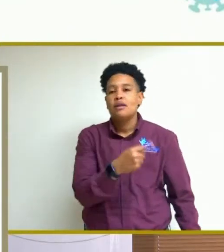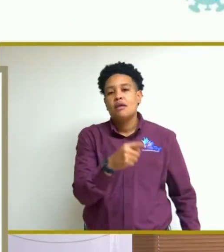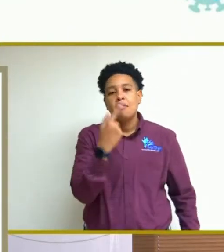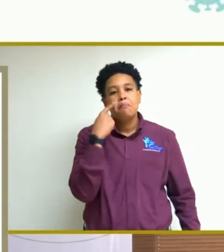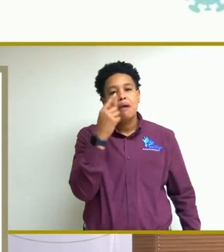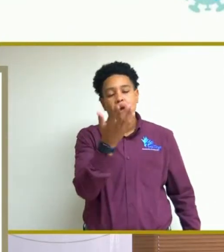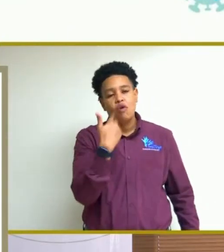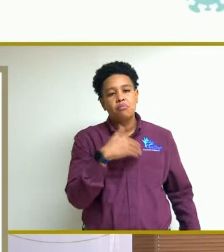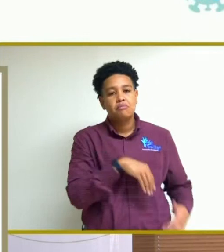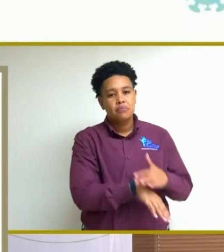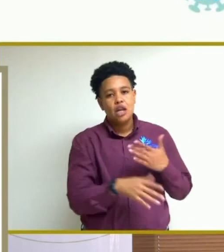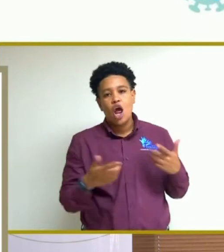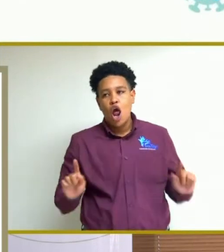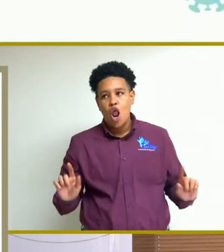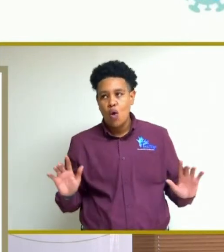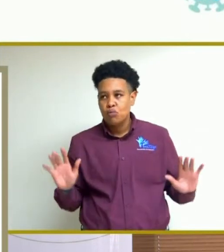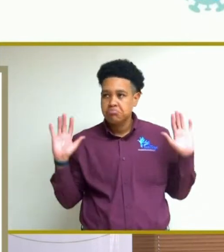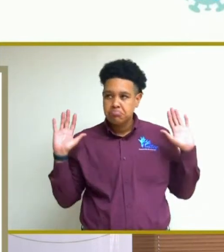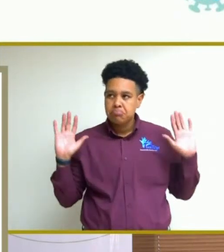the time.